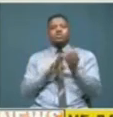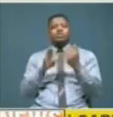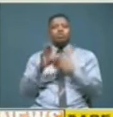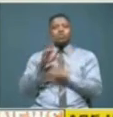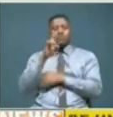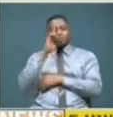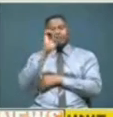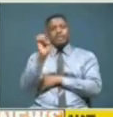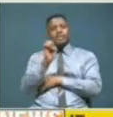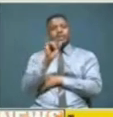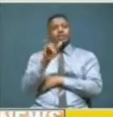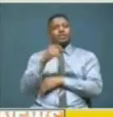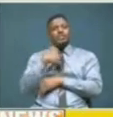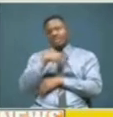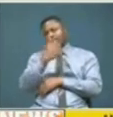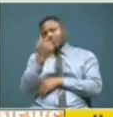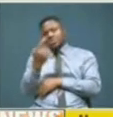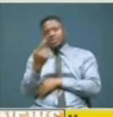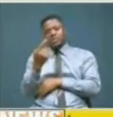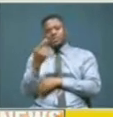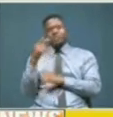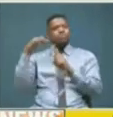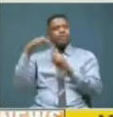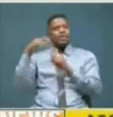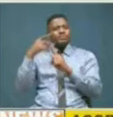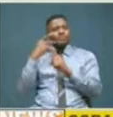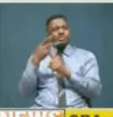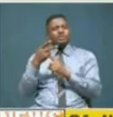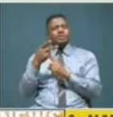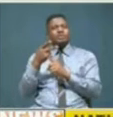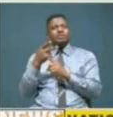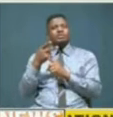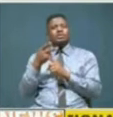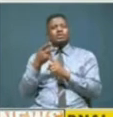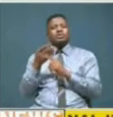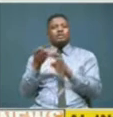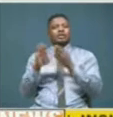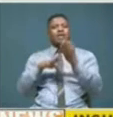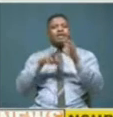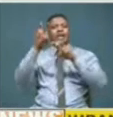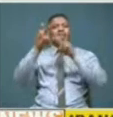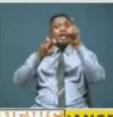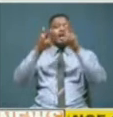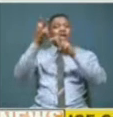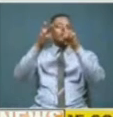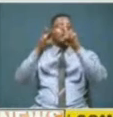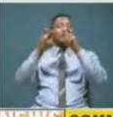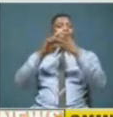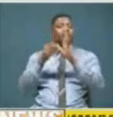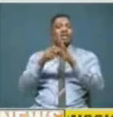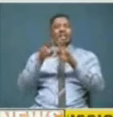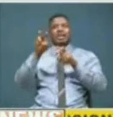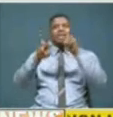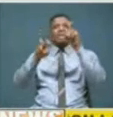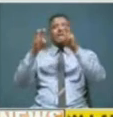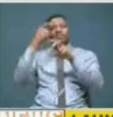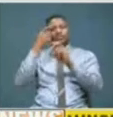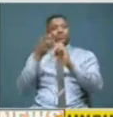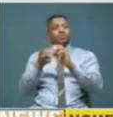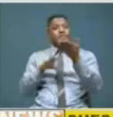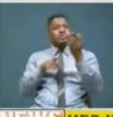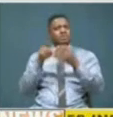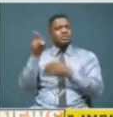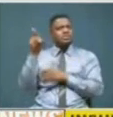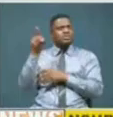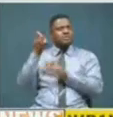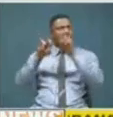eternal. We also have this popular Adinkra symbol called Uwachidie, which is literally the ladder of death. Now, this